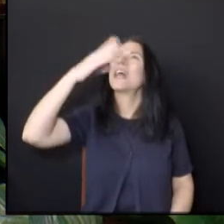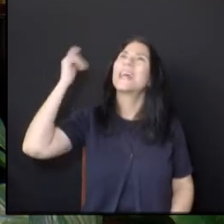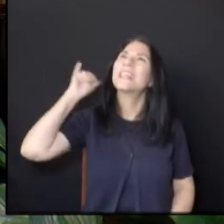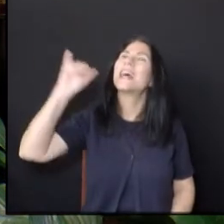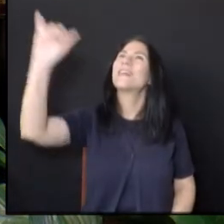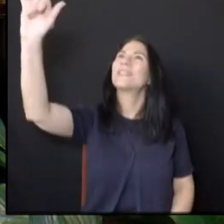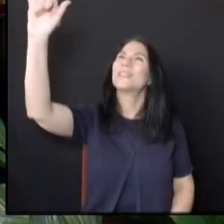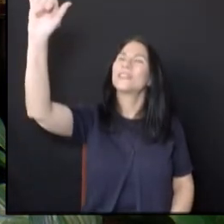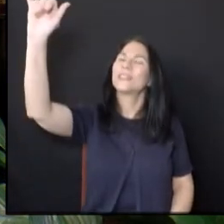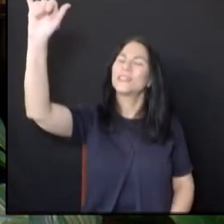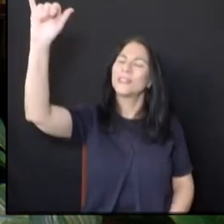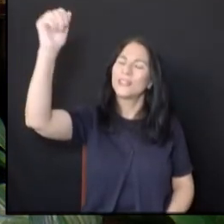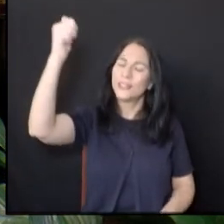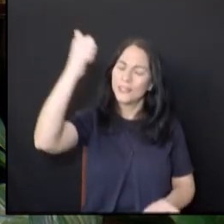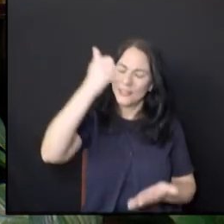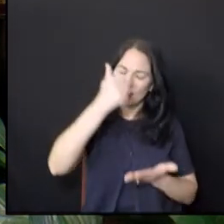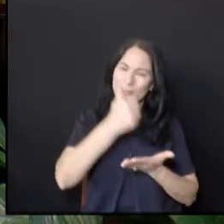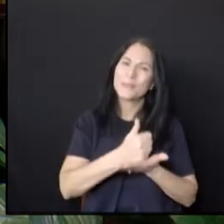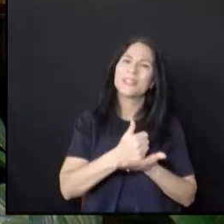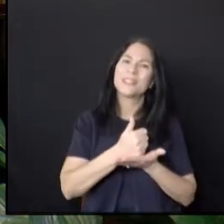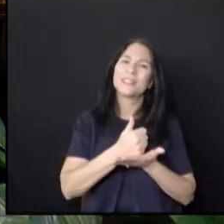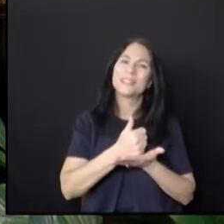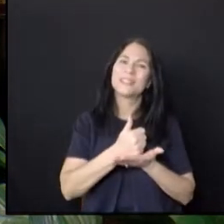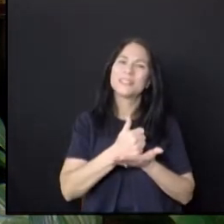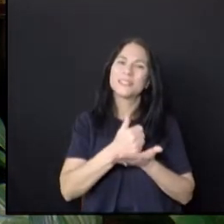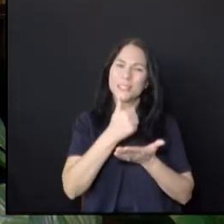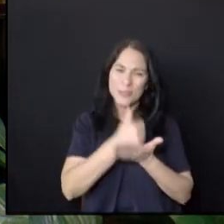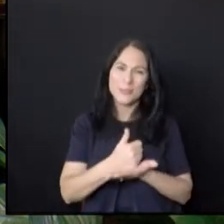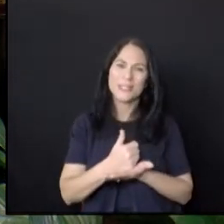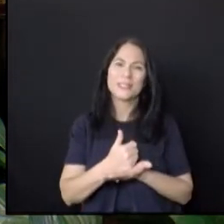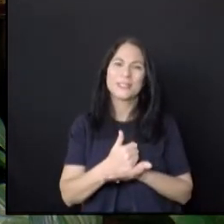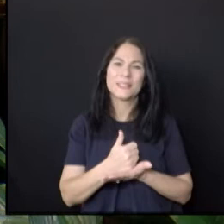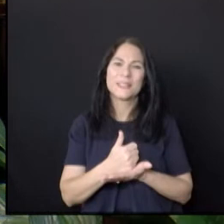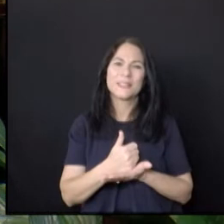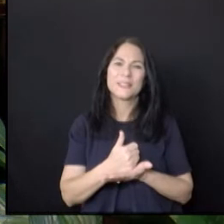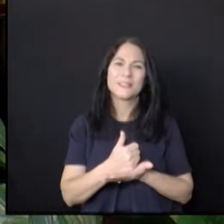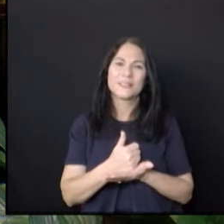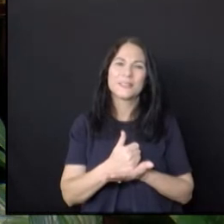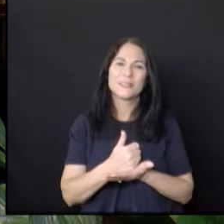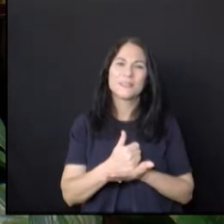and ever. Amen and amen.